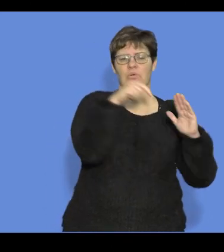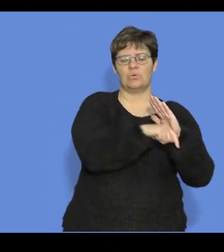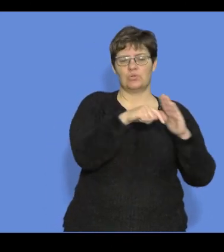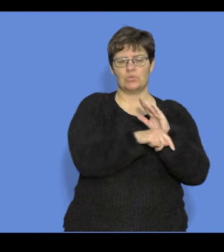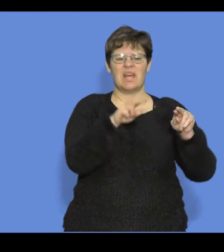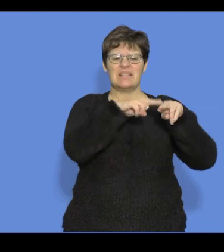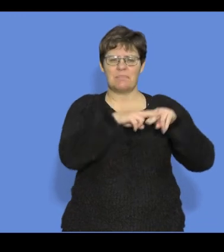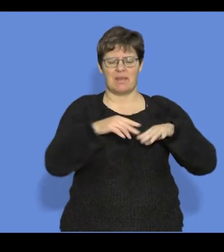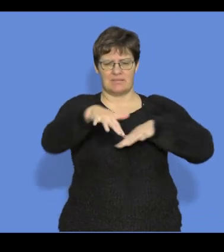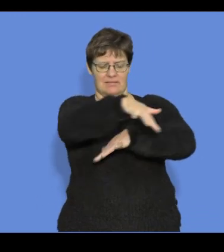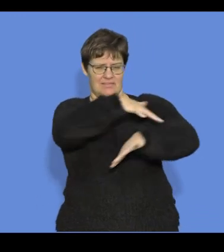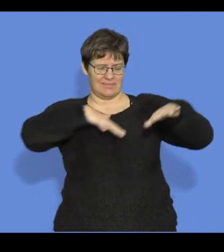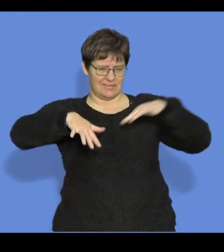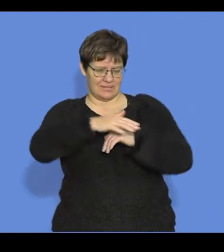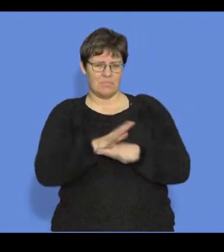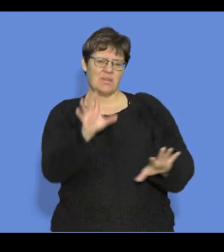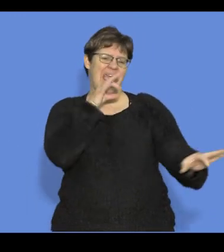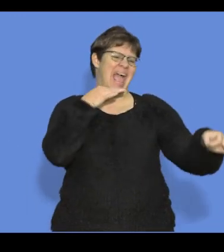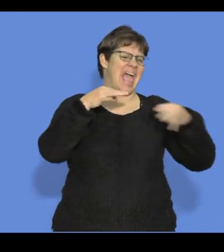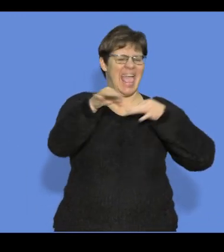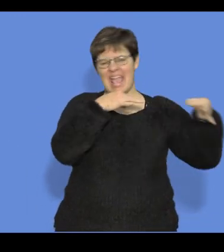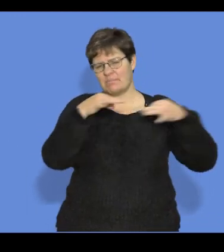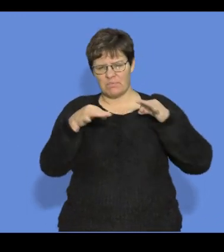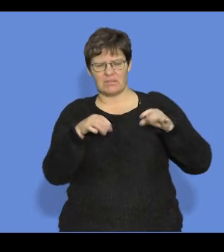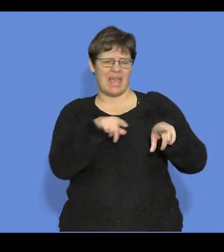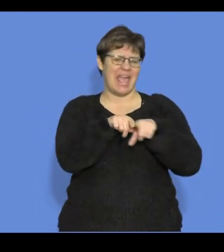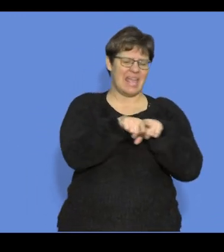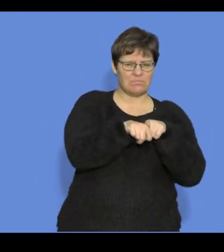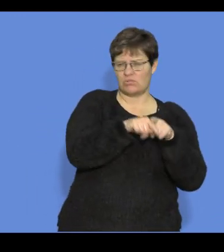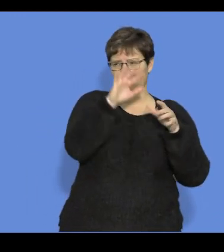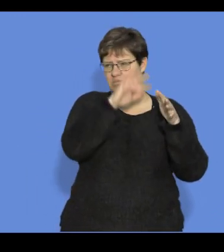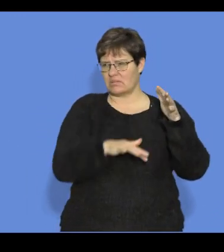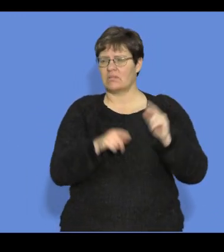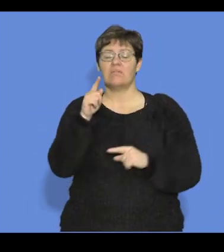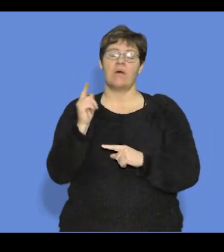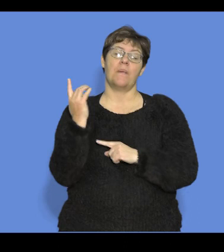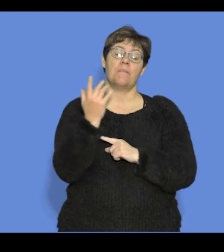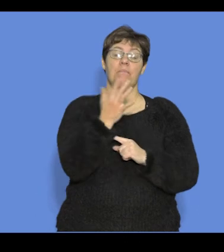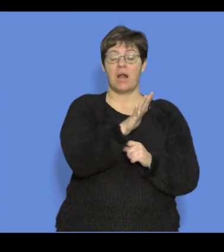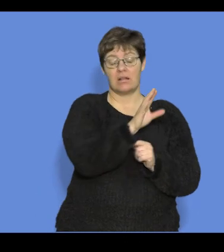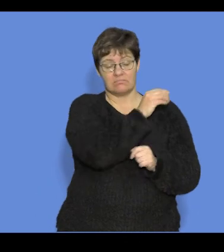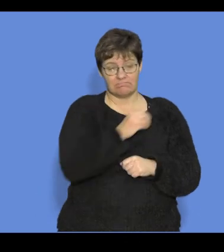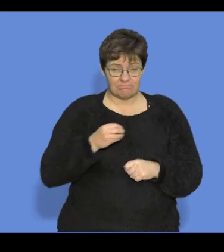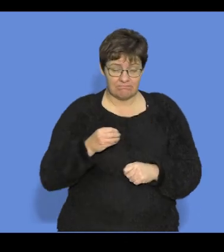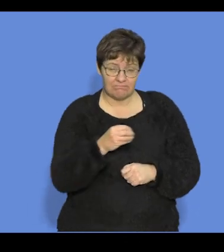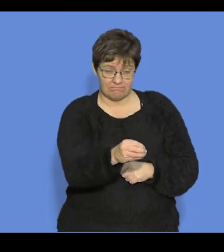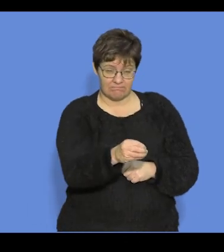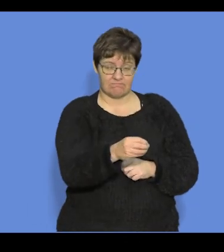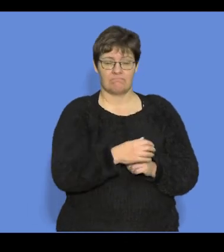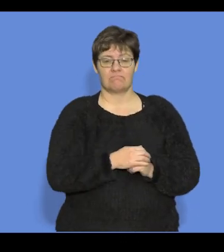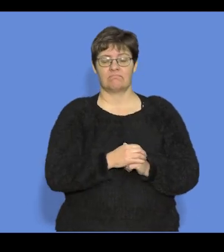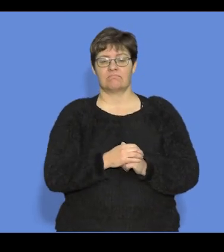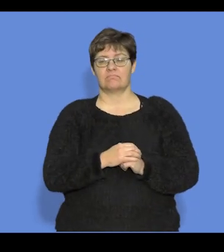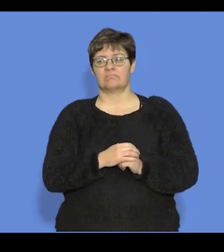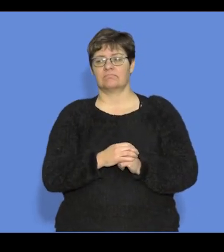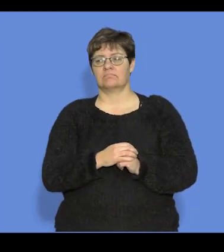and there's a whole big explanation of an experiment in which a plant is placed